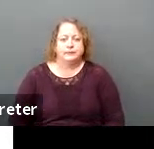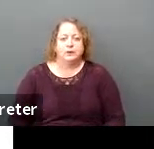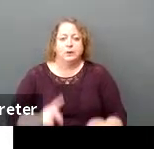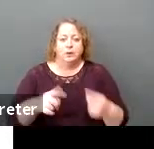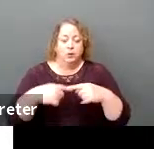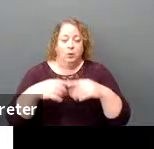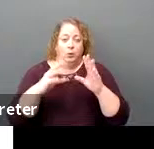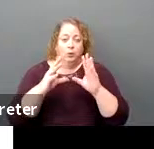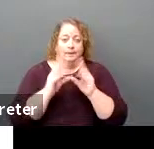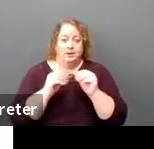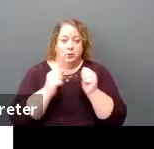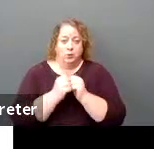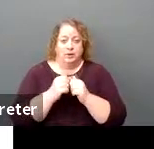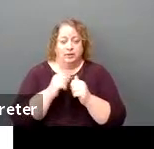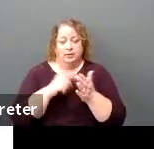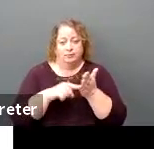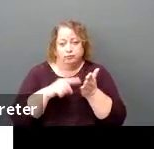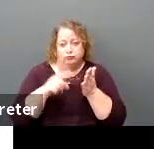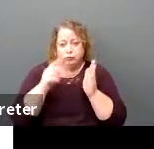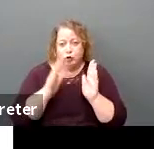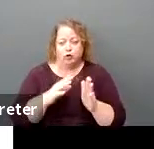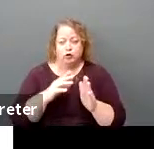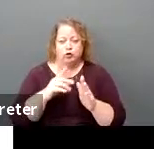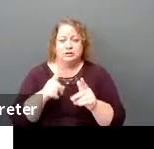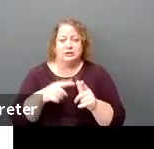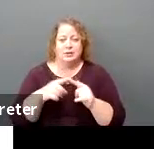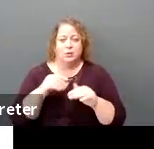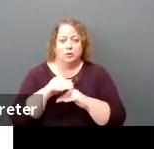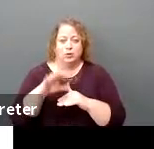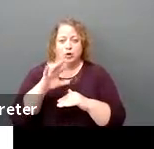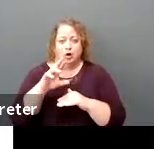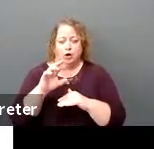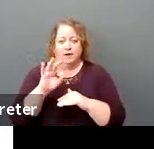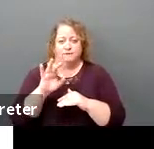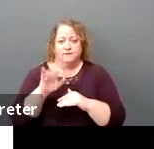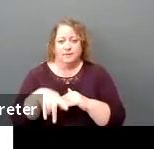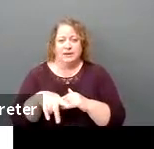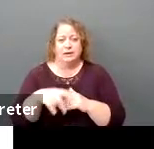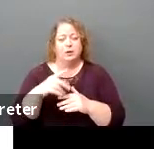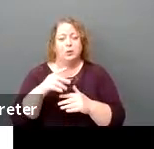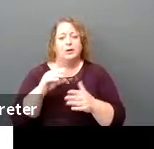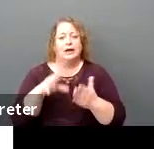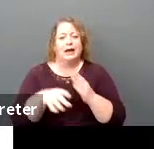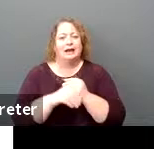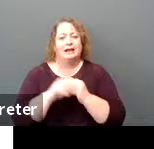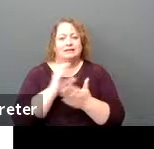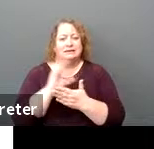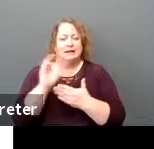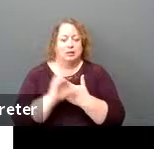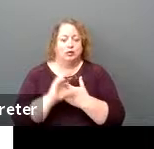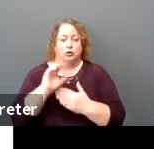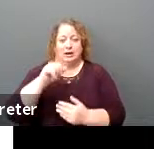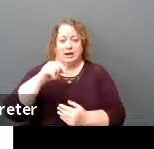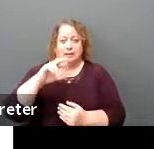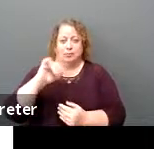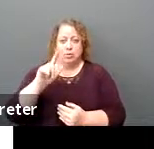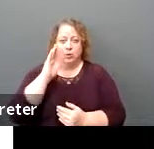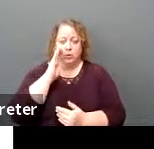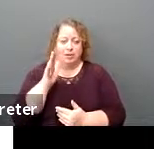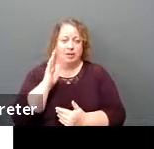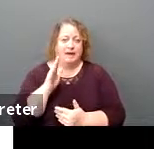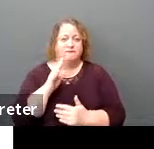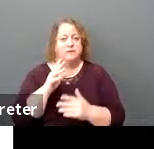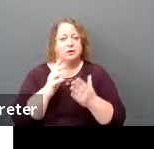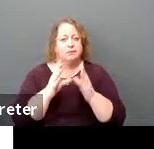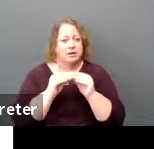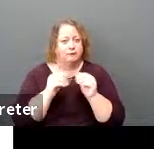When we meet with the auditors and when we put out the RFP, we put this calendar in with it. So in April, we'll conduct an entrance